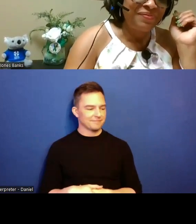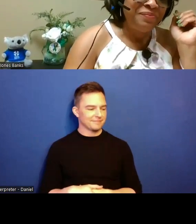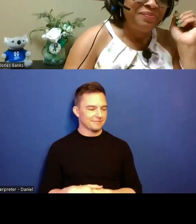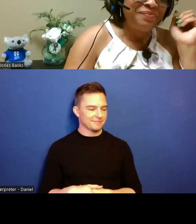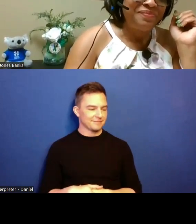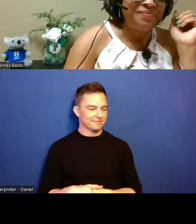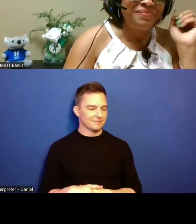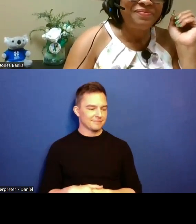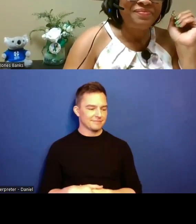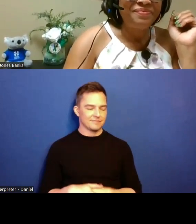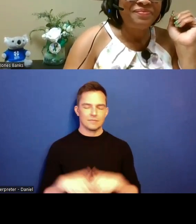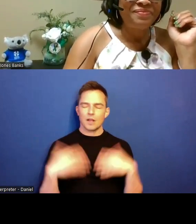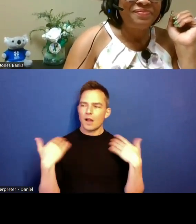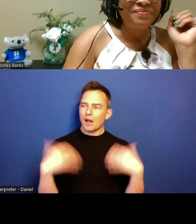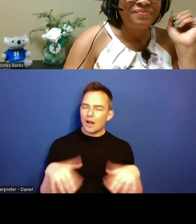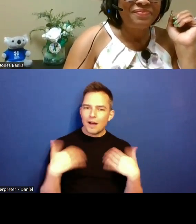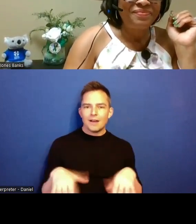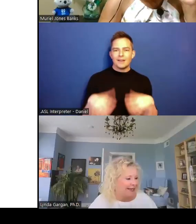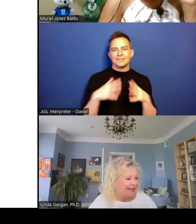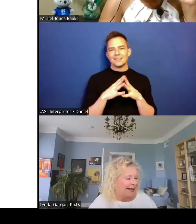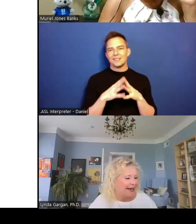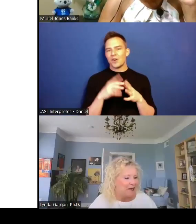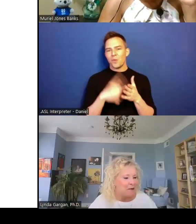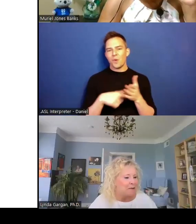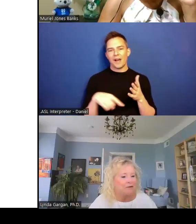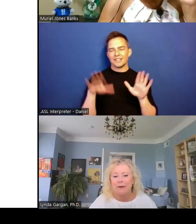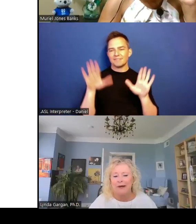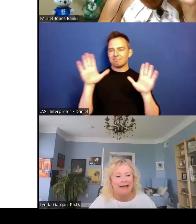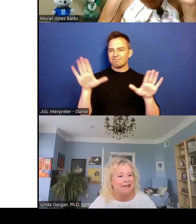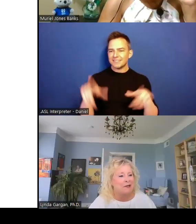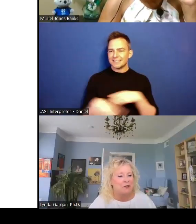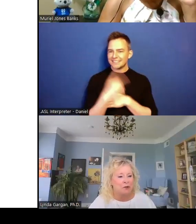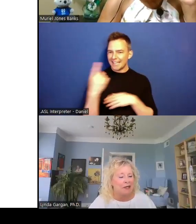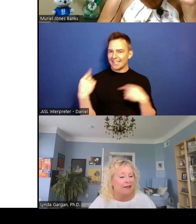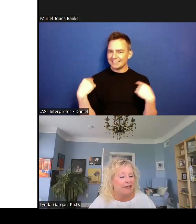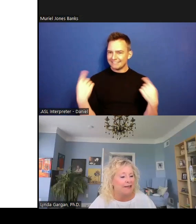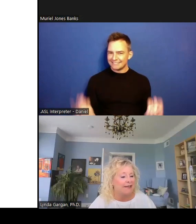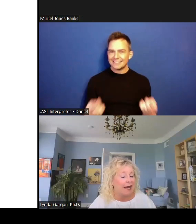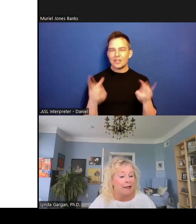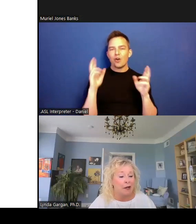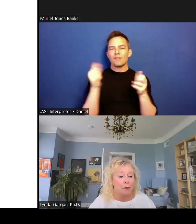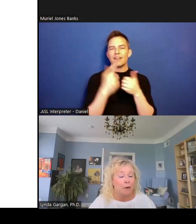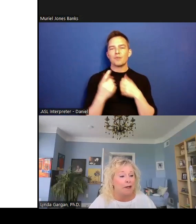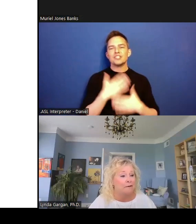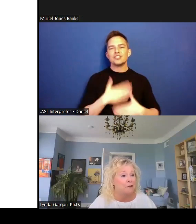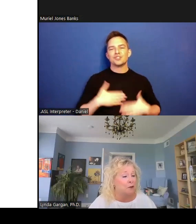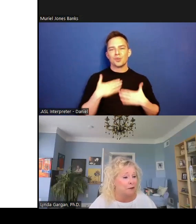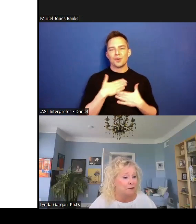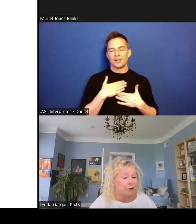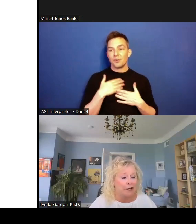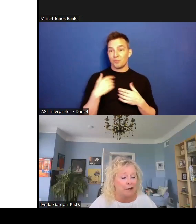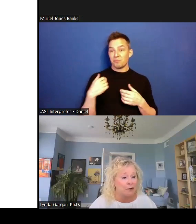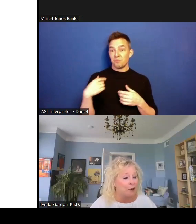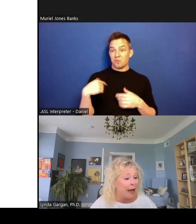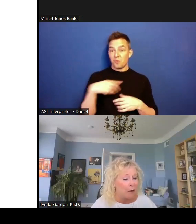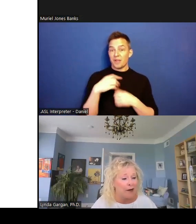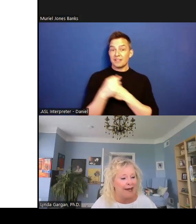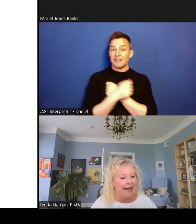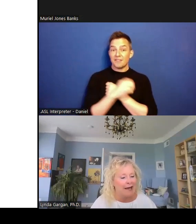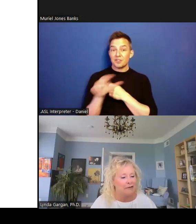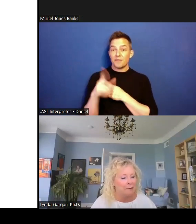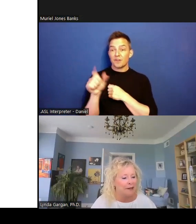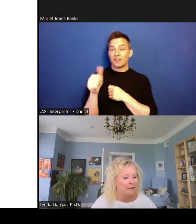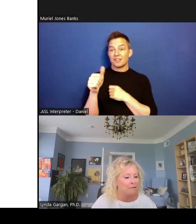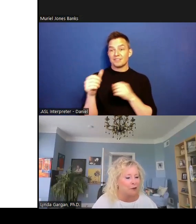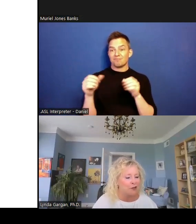Oh my goodness, what a day this has been. I hope everyone has enjoyed this. I know we would love to do this for another hour and